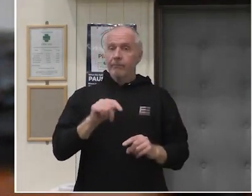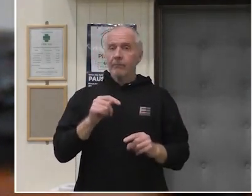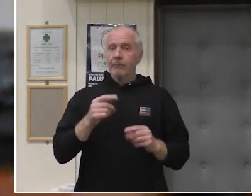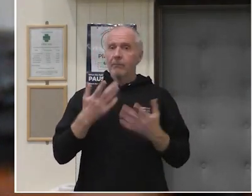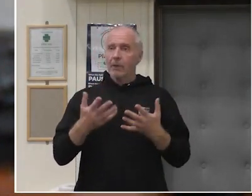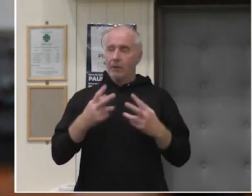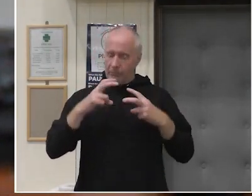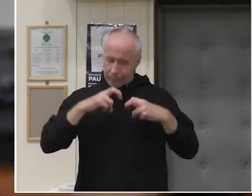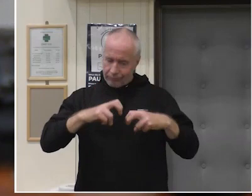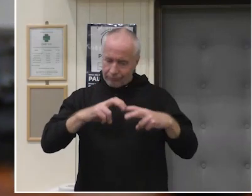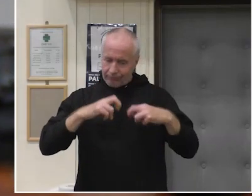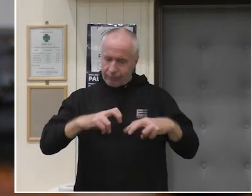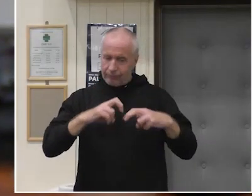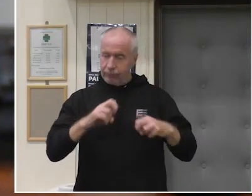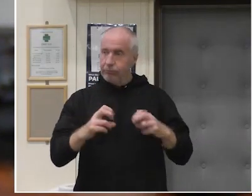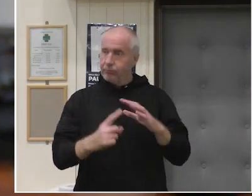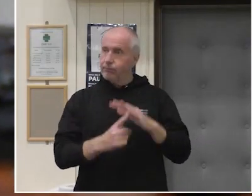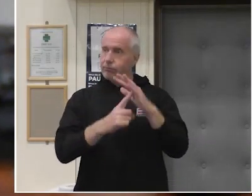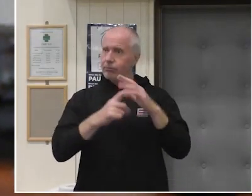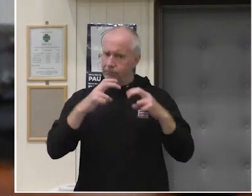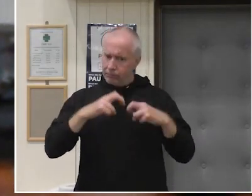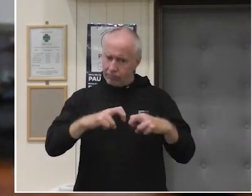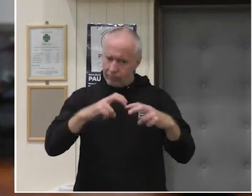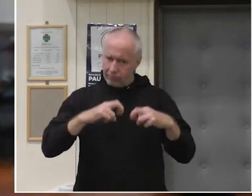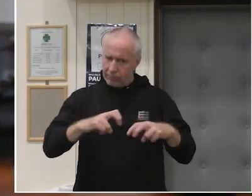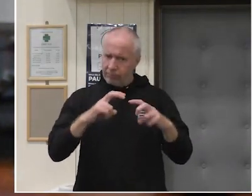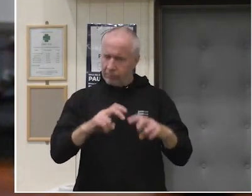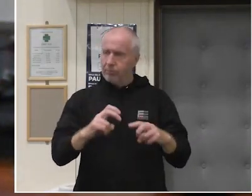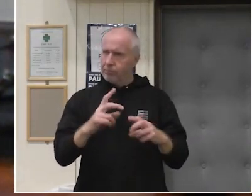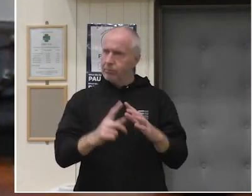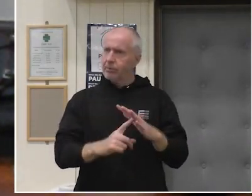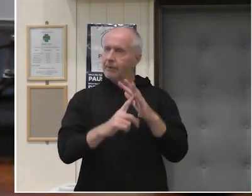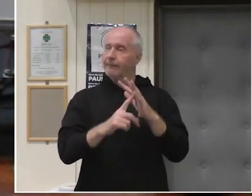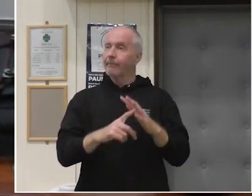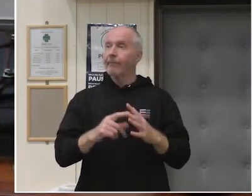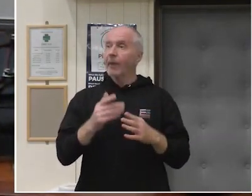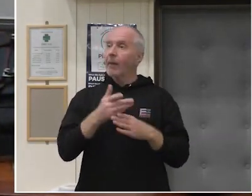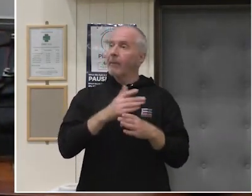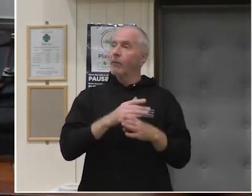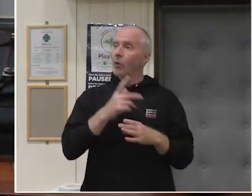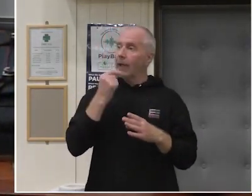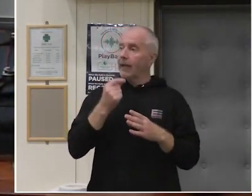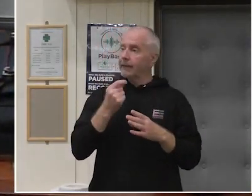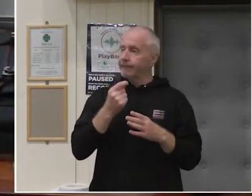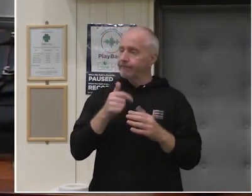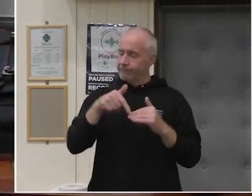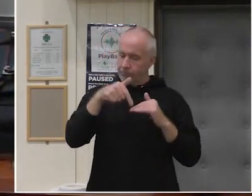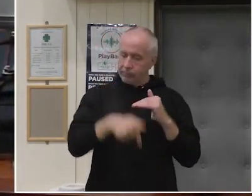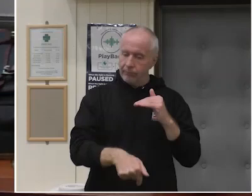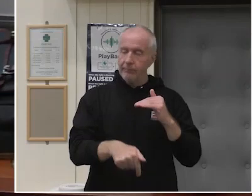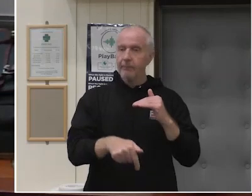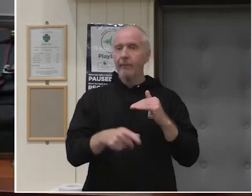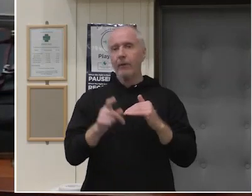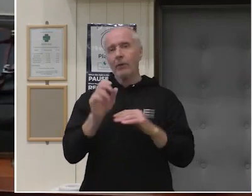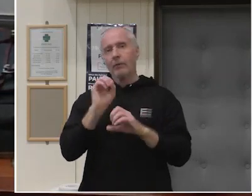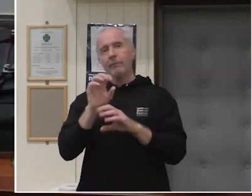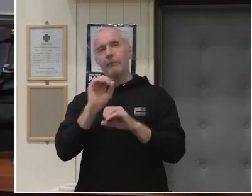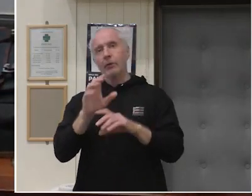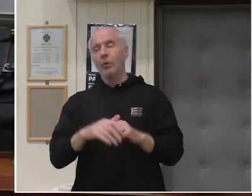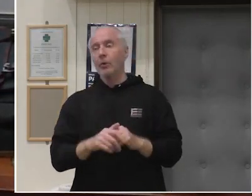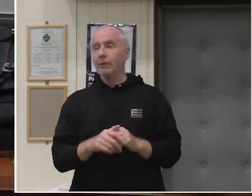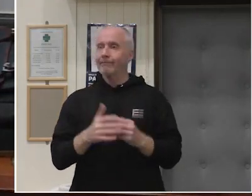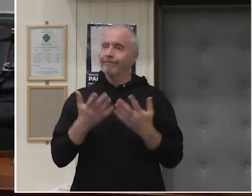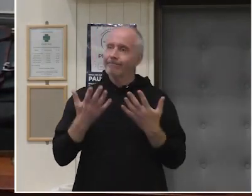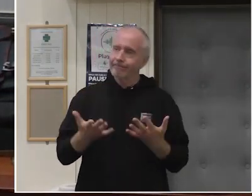in research at the minute. And before we can really get into the meat of this talk, I'm going to